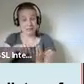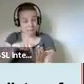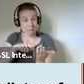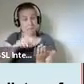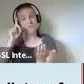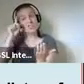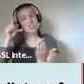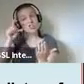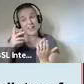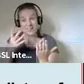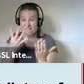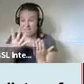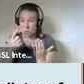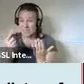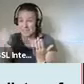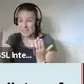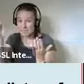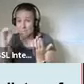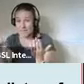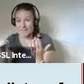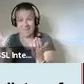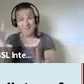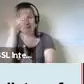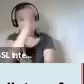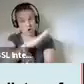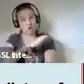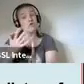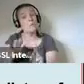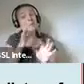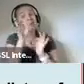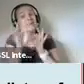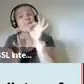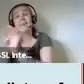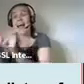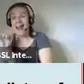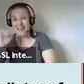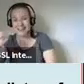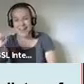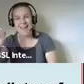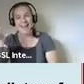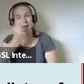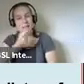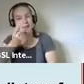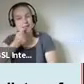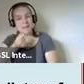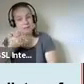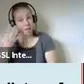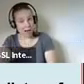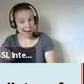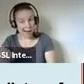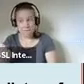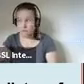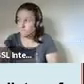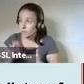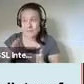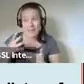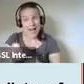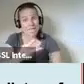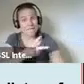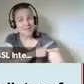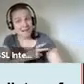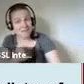of countries surveyed about their capacity to implement inclusive education at all